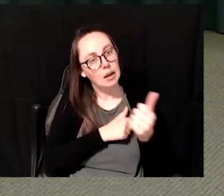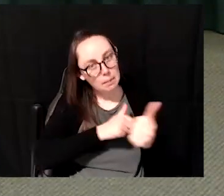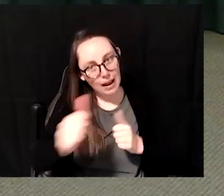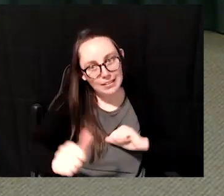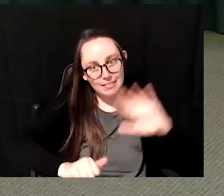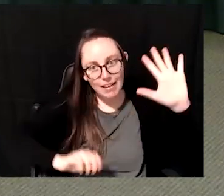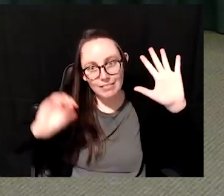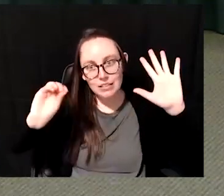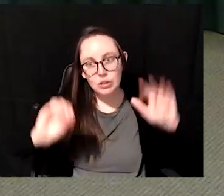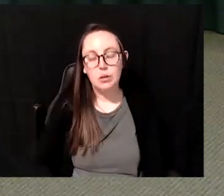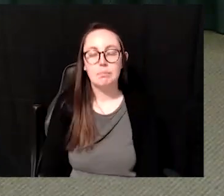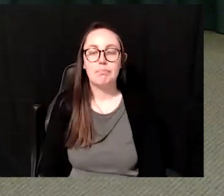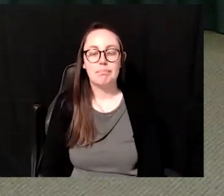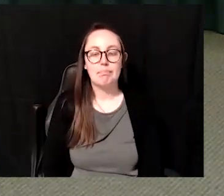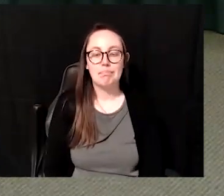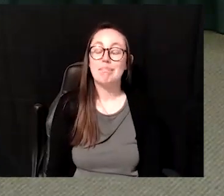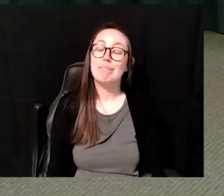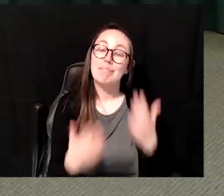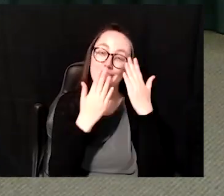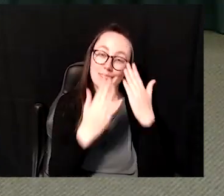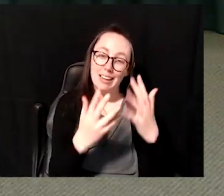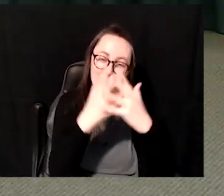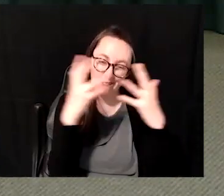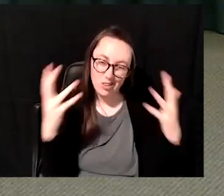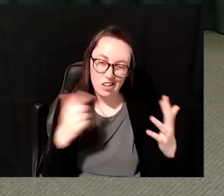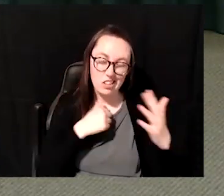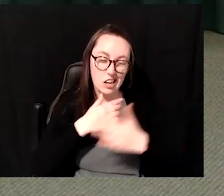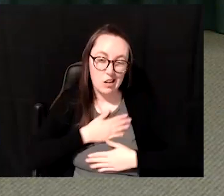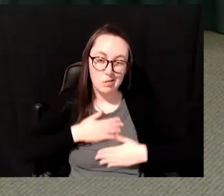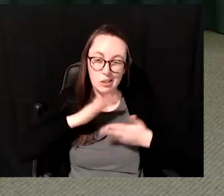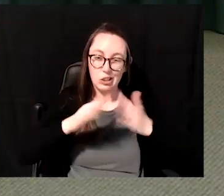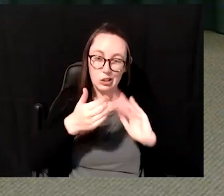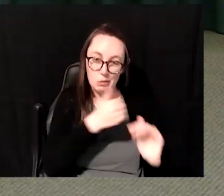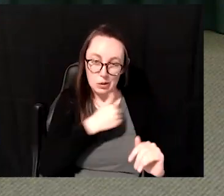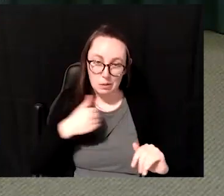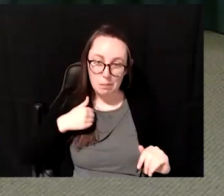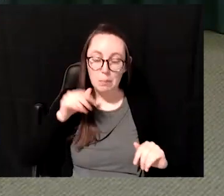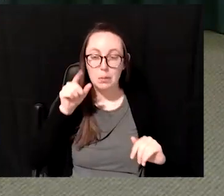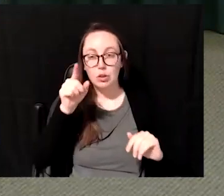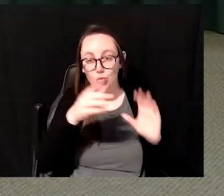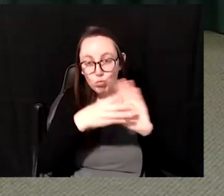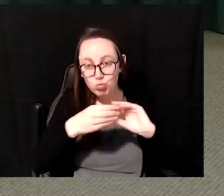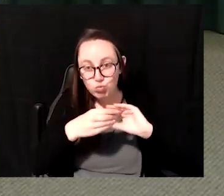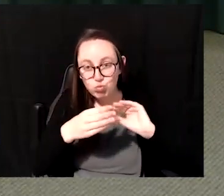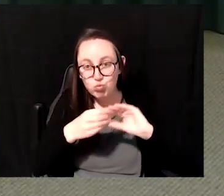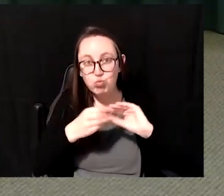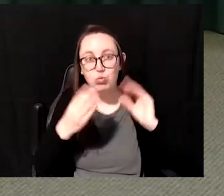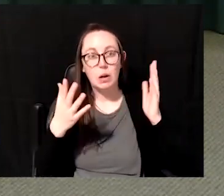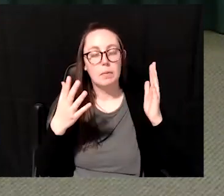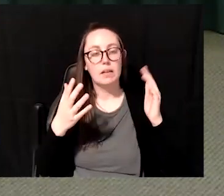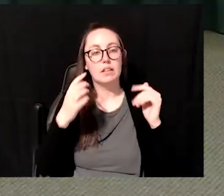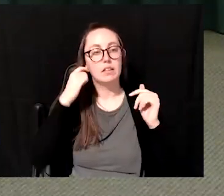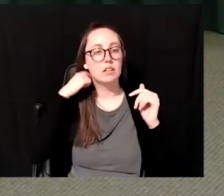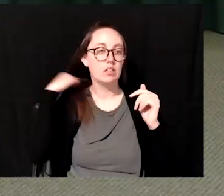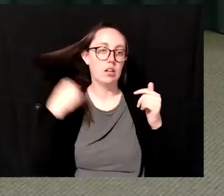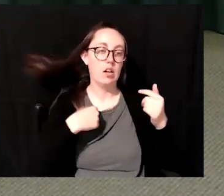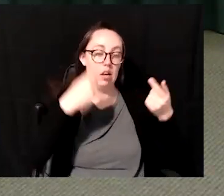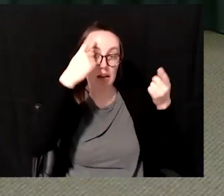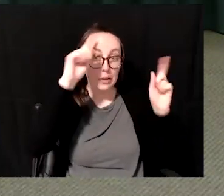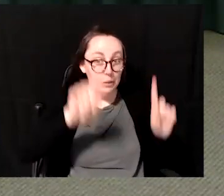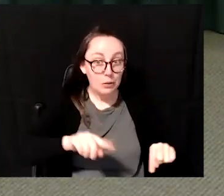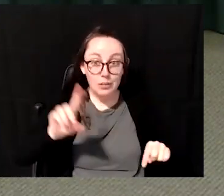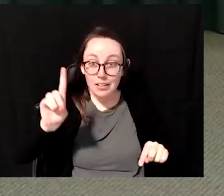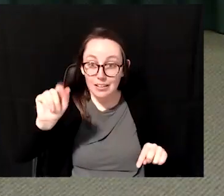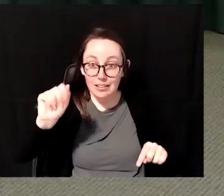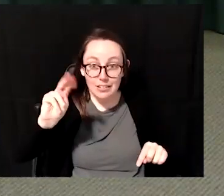very much I really appreciate uh community members for speaking on this I appreciate everyone's patience as we moved through it I agree with you Daniel it takes time and